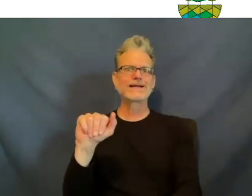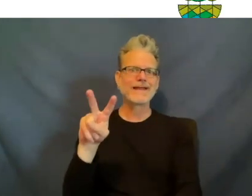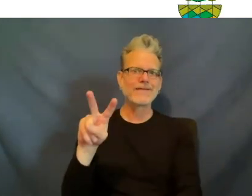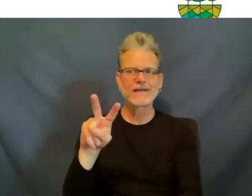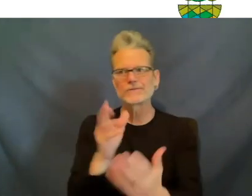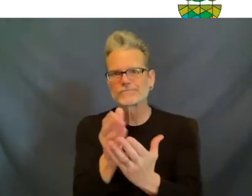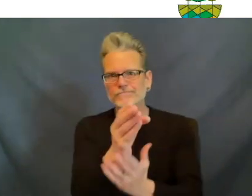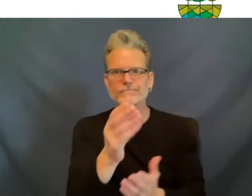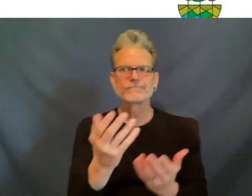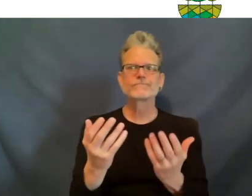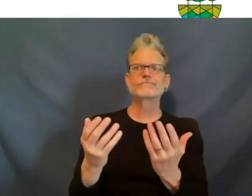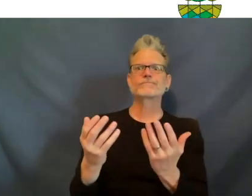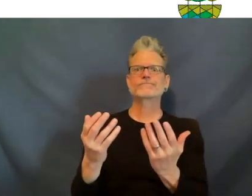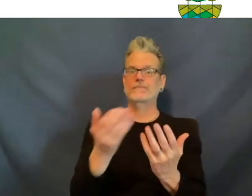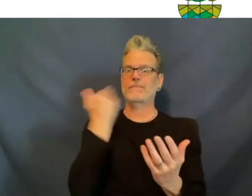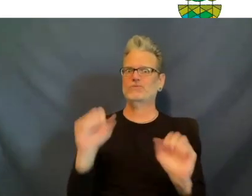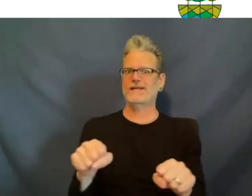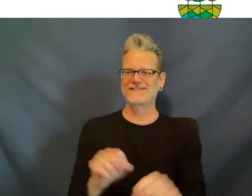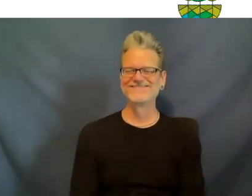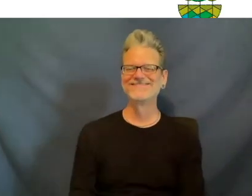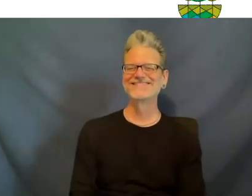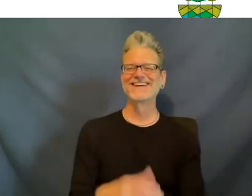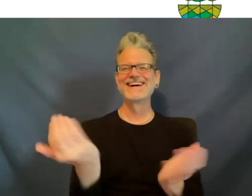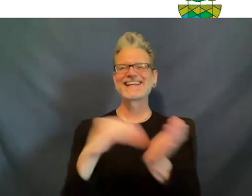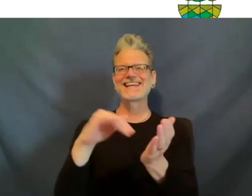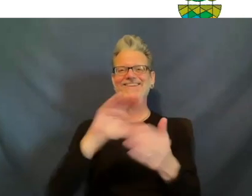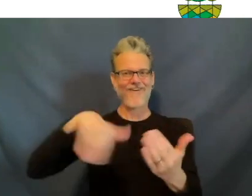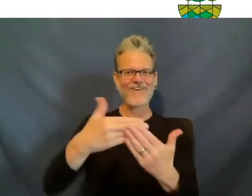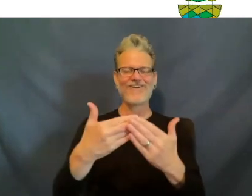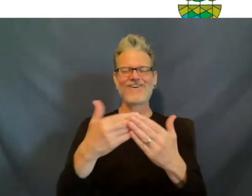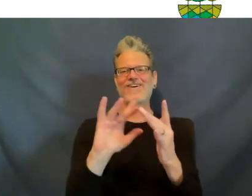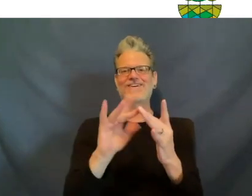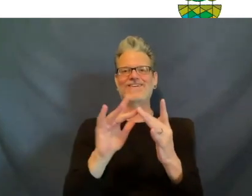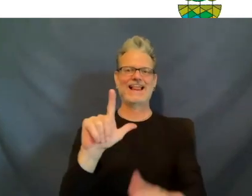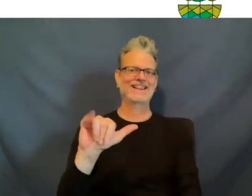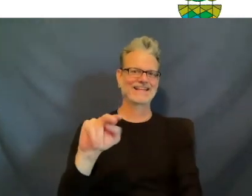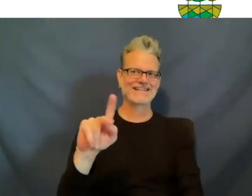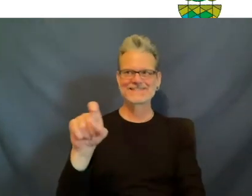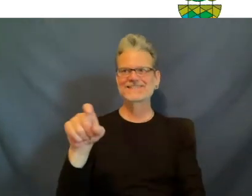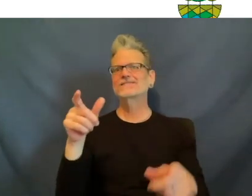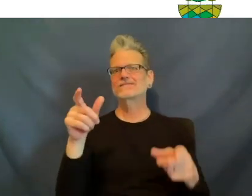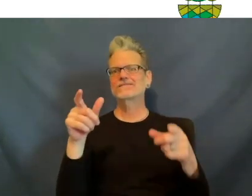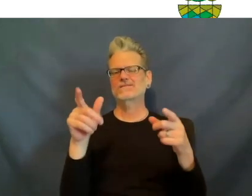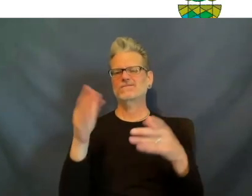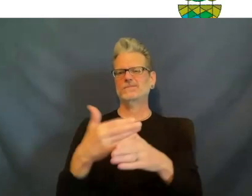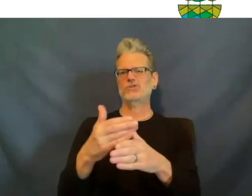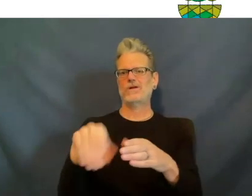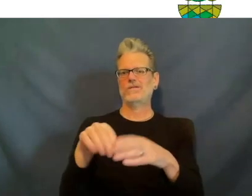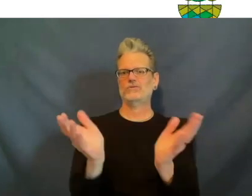can. So again, all those links to all of our community navigation partners are being shared in the chat